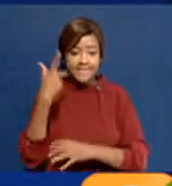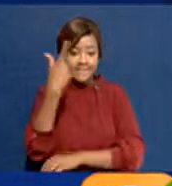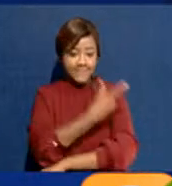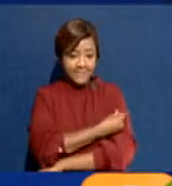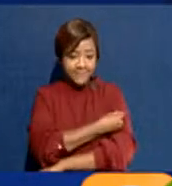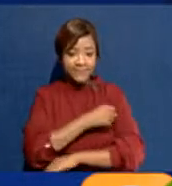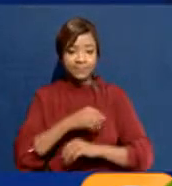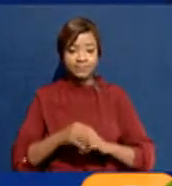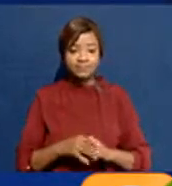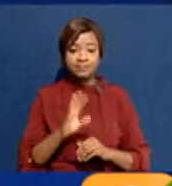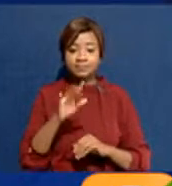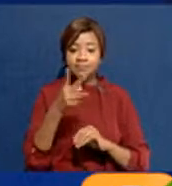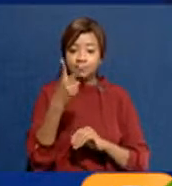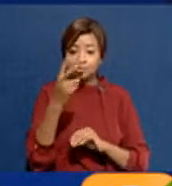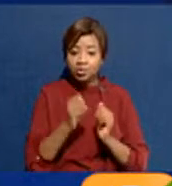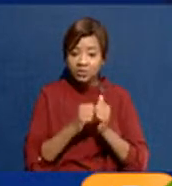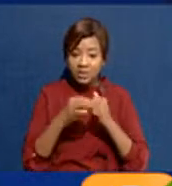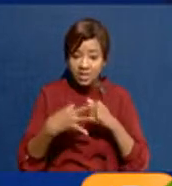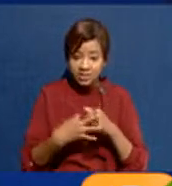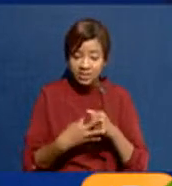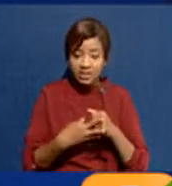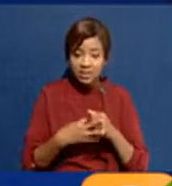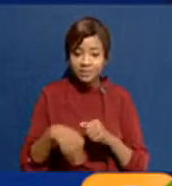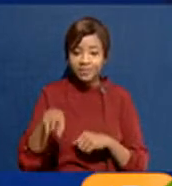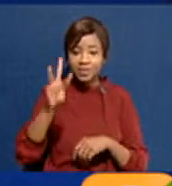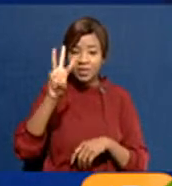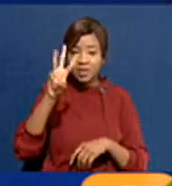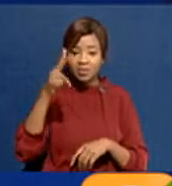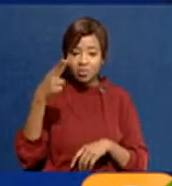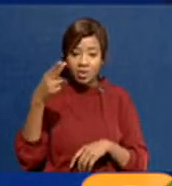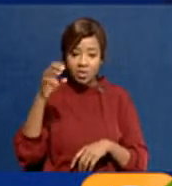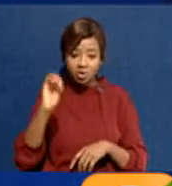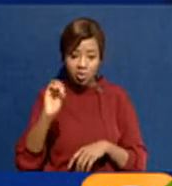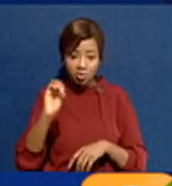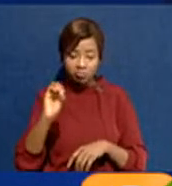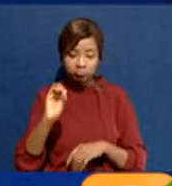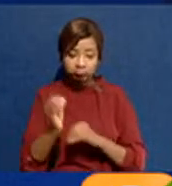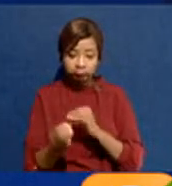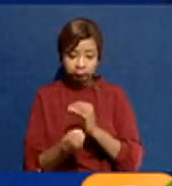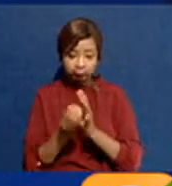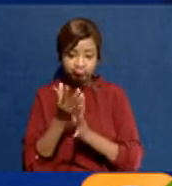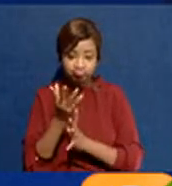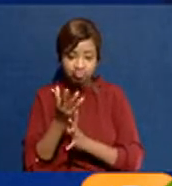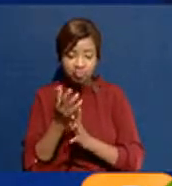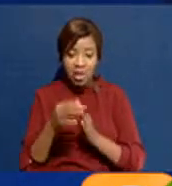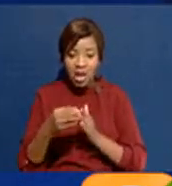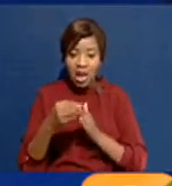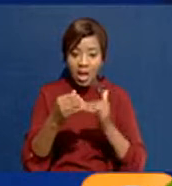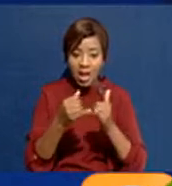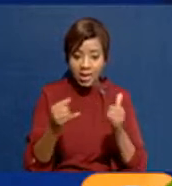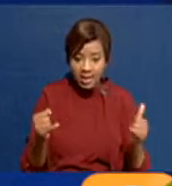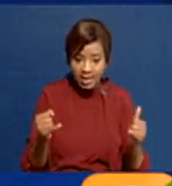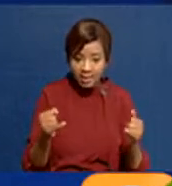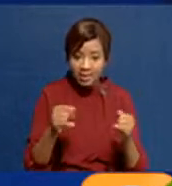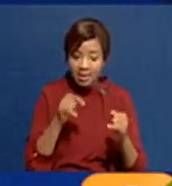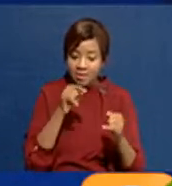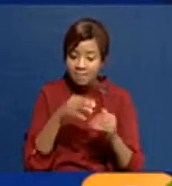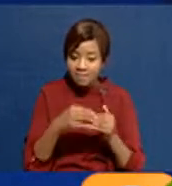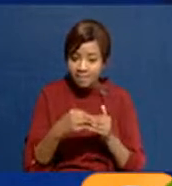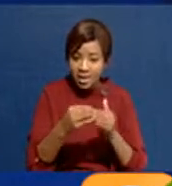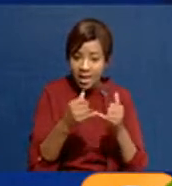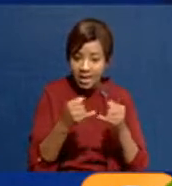rate. In 2018, the WHO came up with, you know, with a guideline and says it's